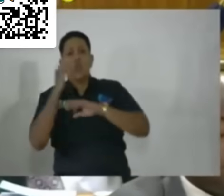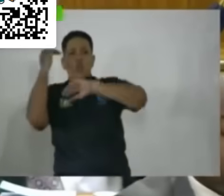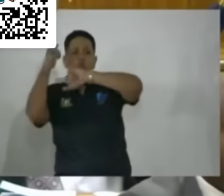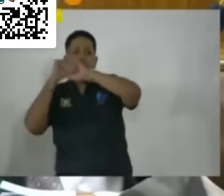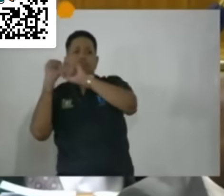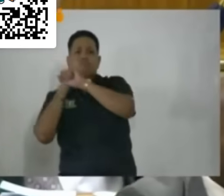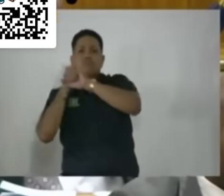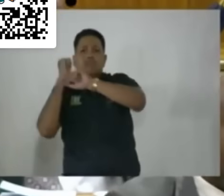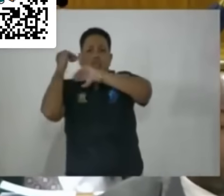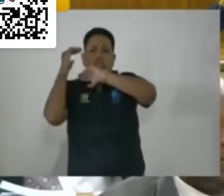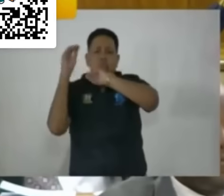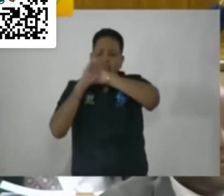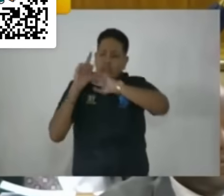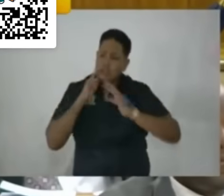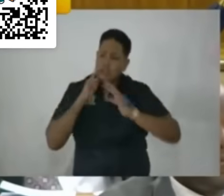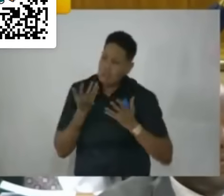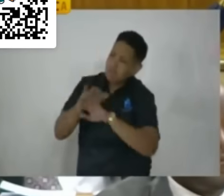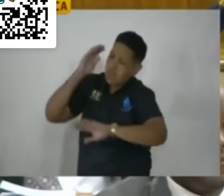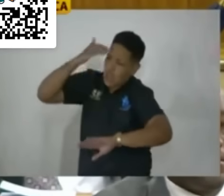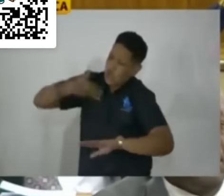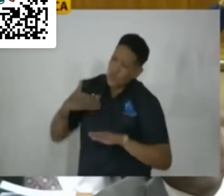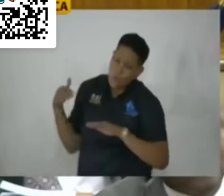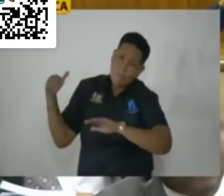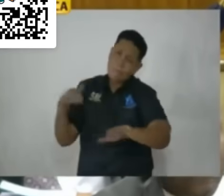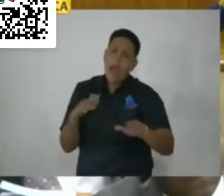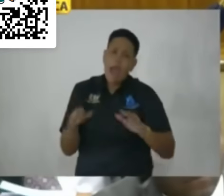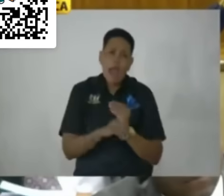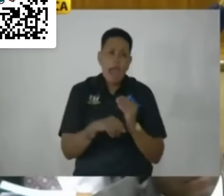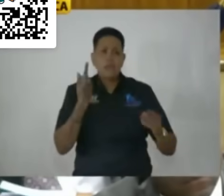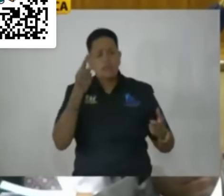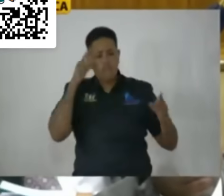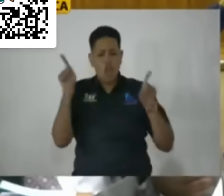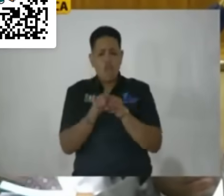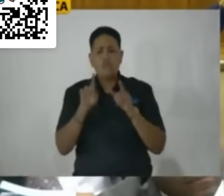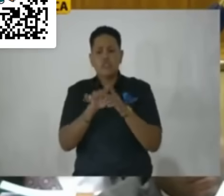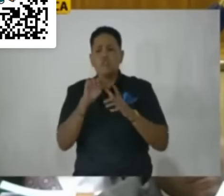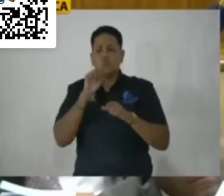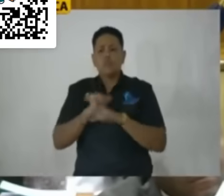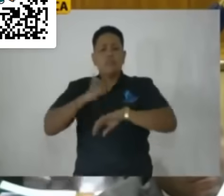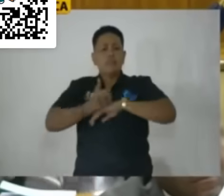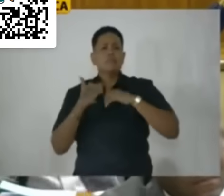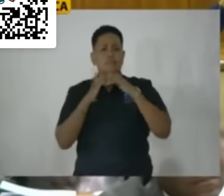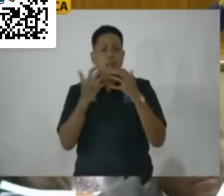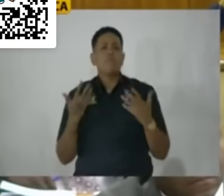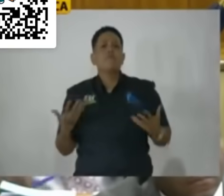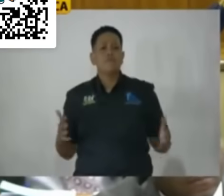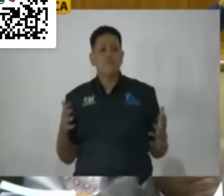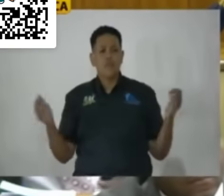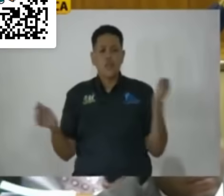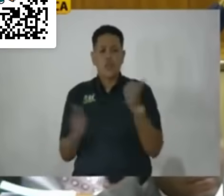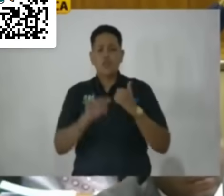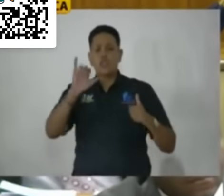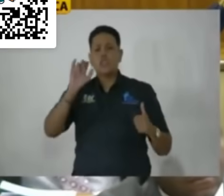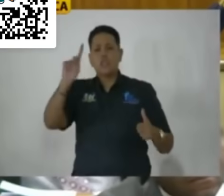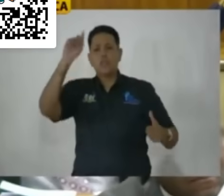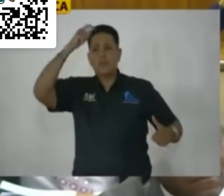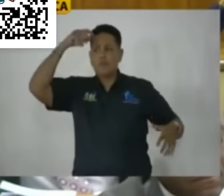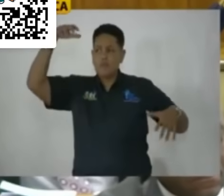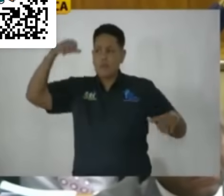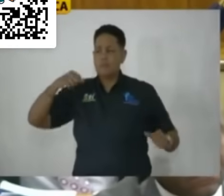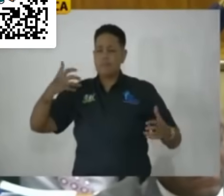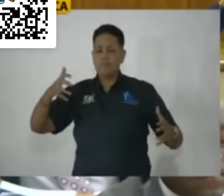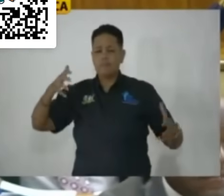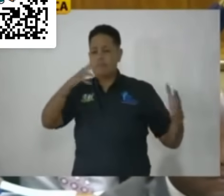expecting the reintroduction of a convention that had been established under a JLP government,